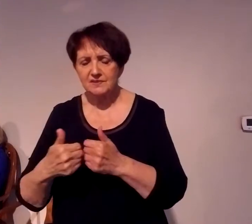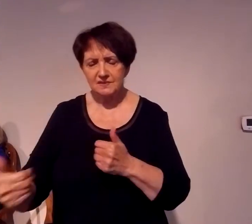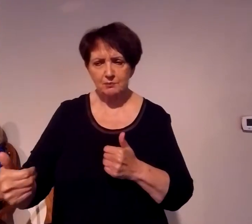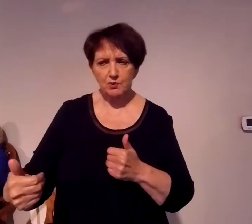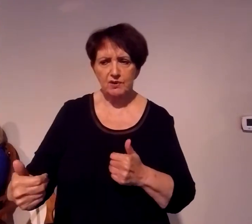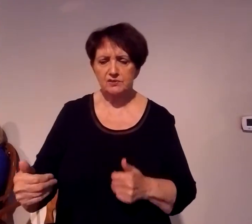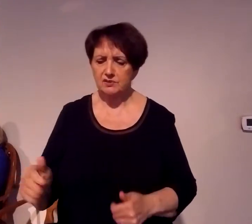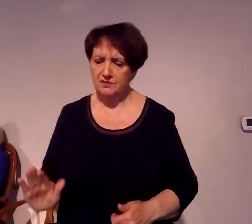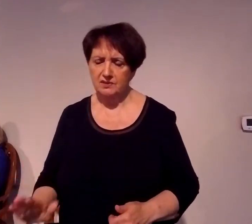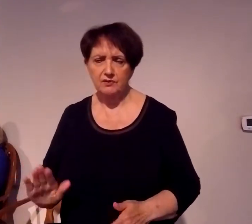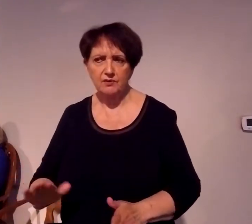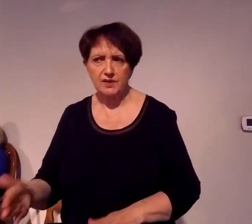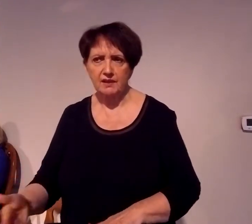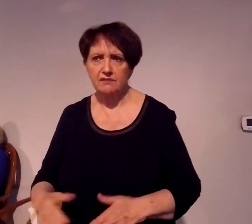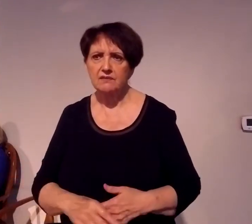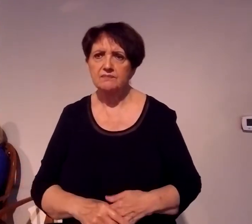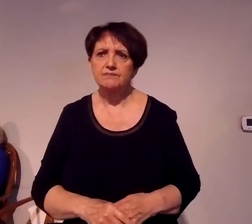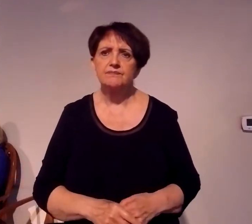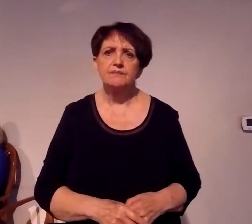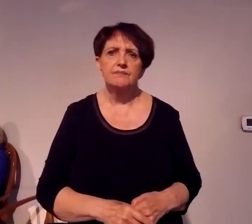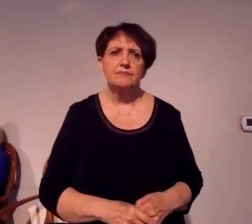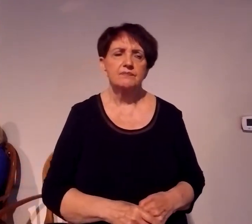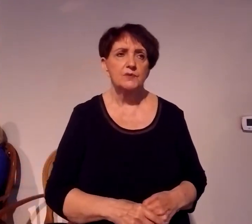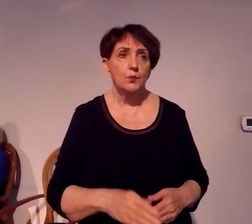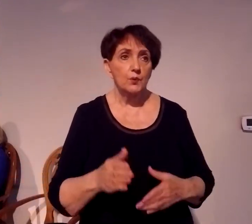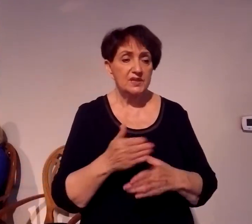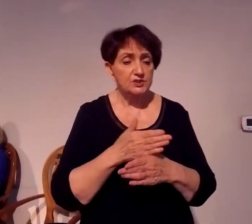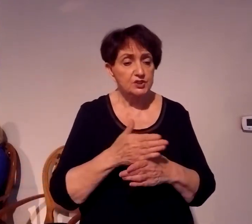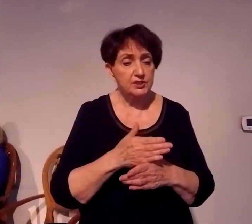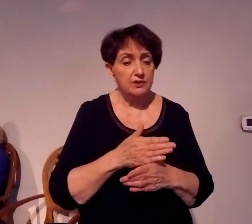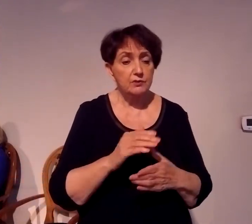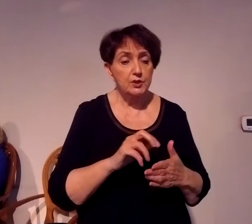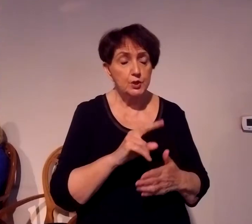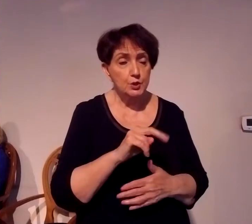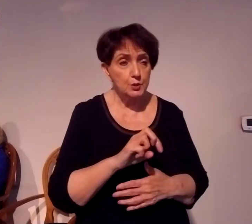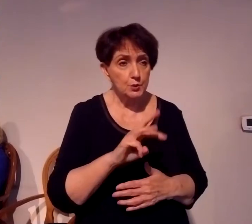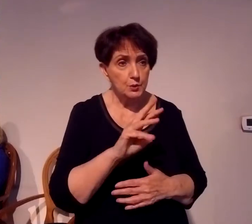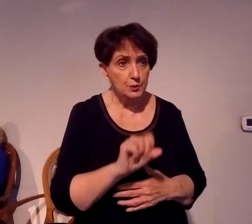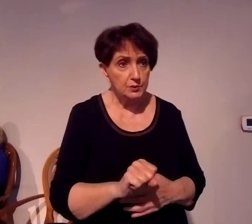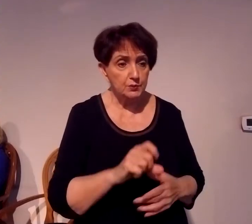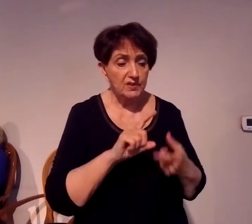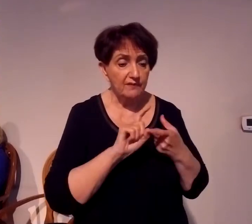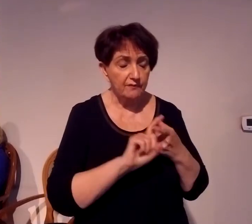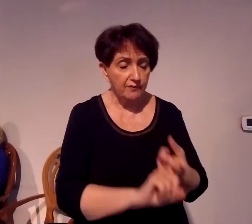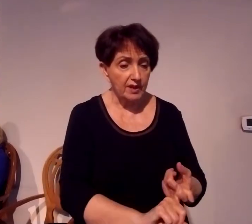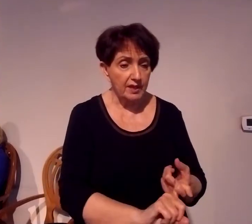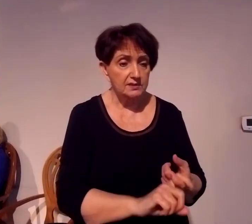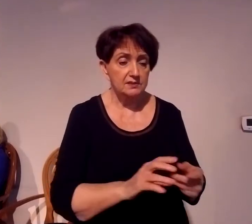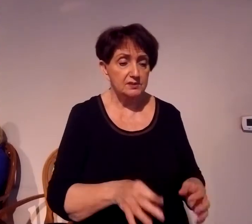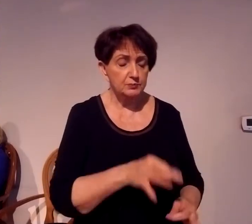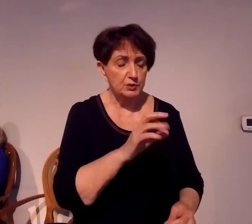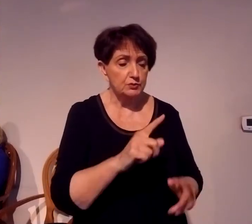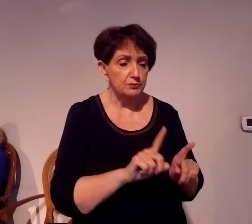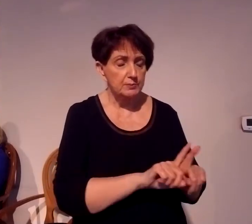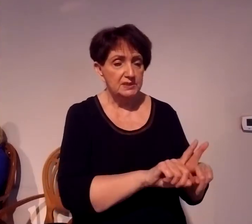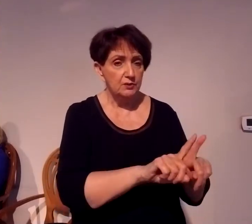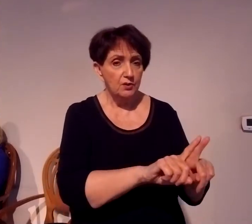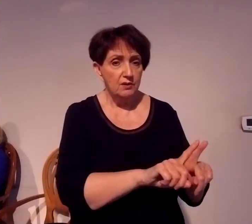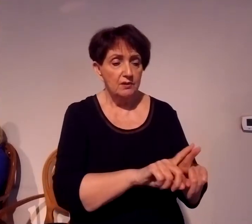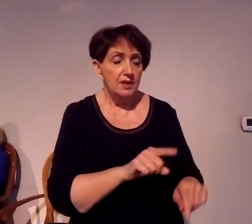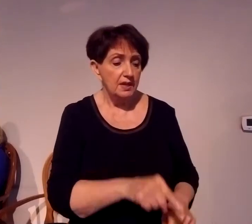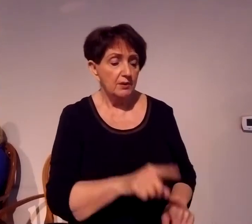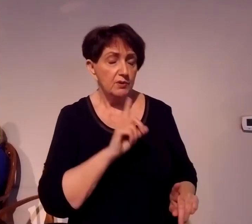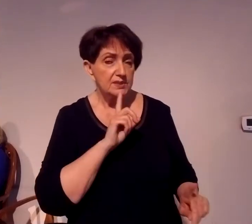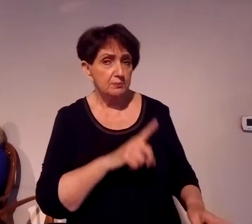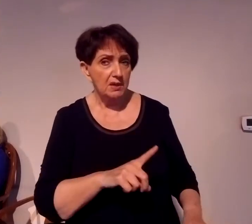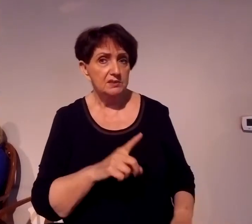her death. And when I shared the news with a friend and a spiritual mentor, he responded by